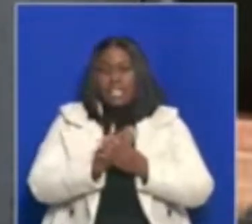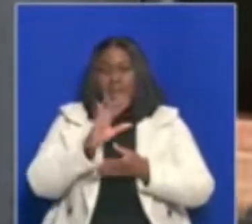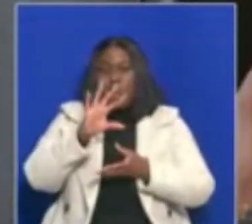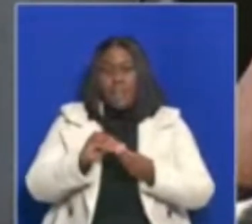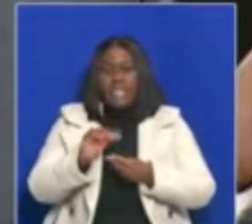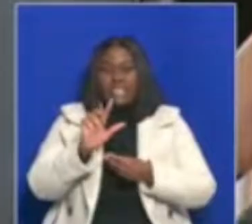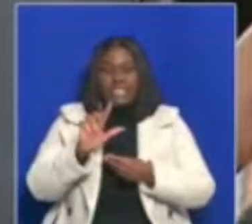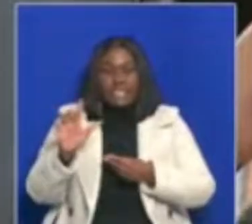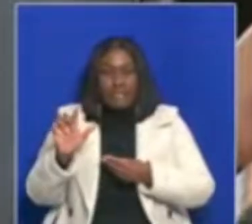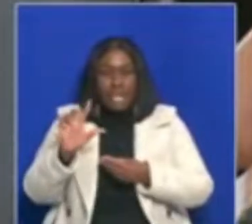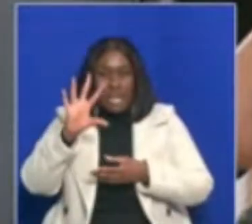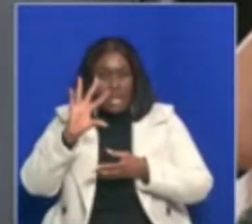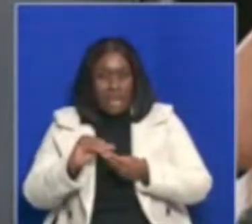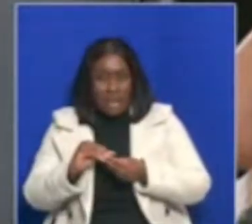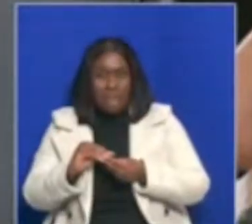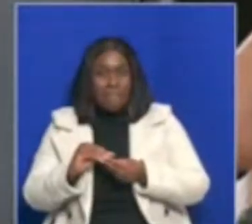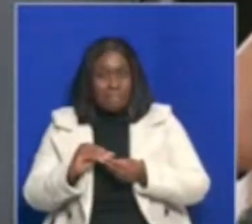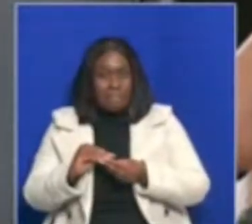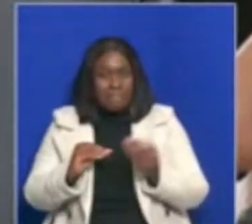table